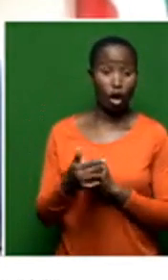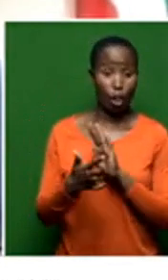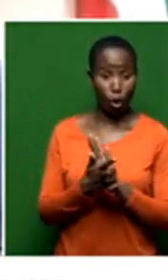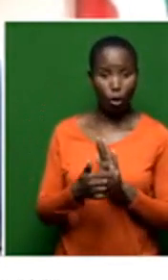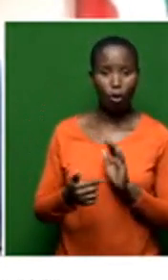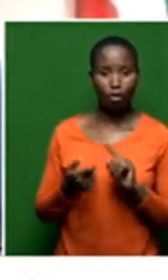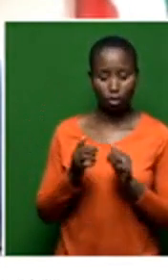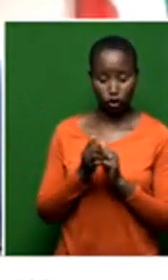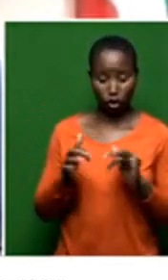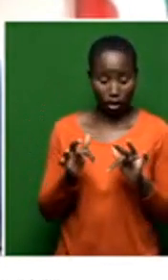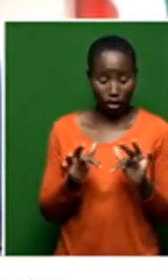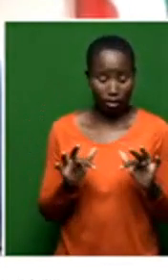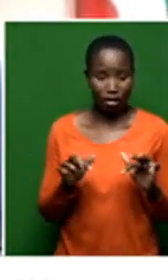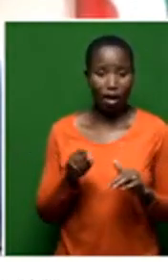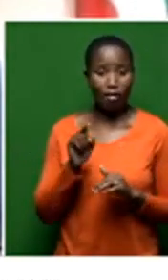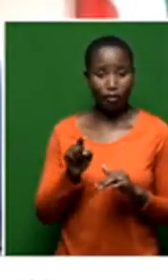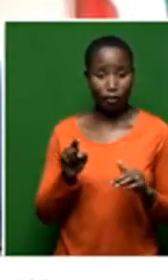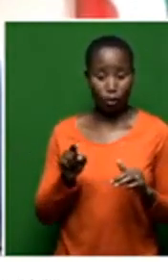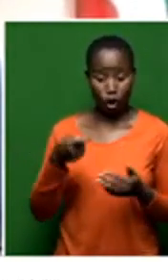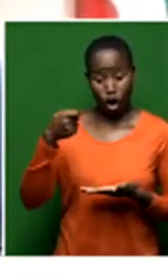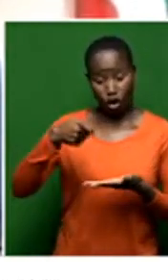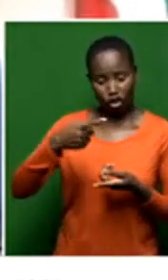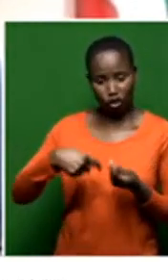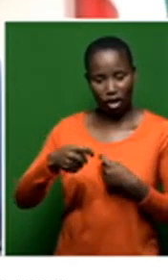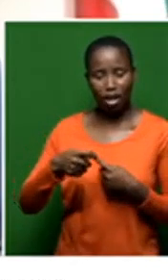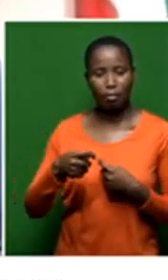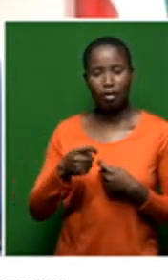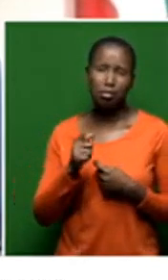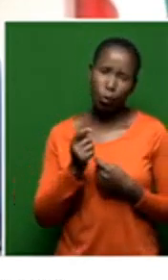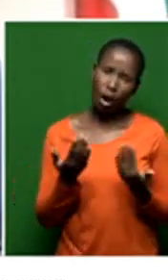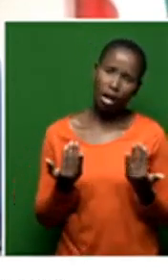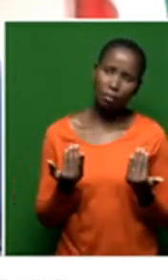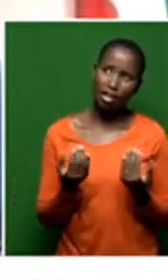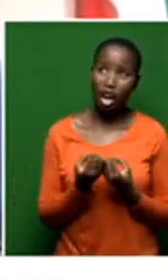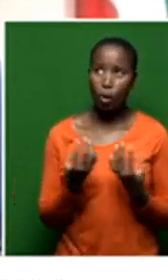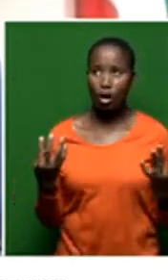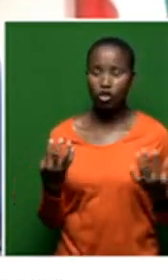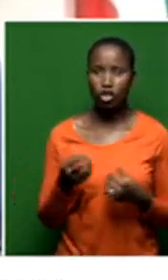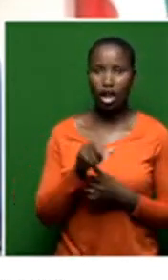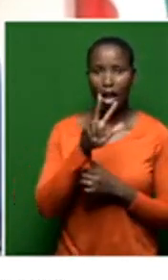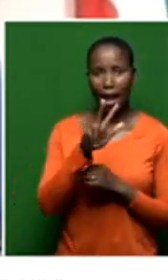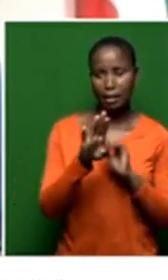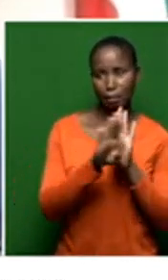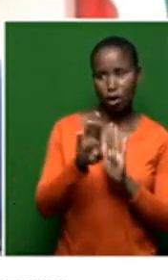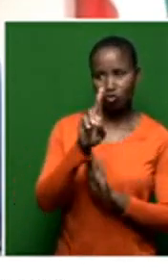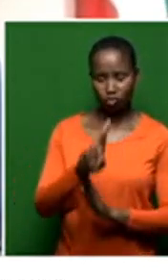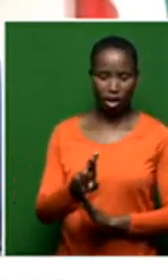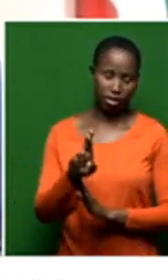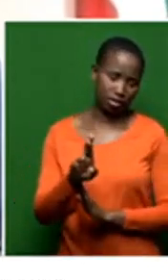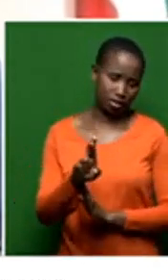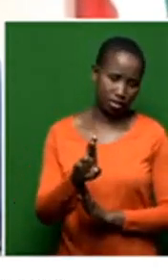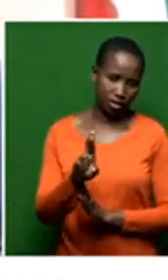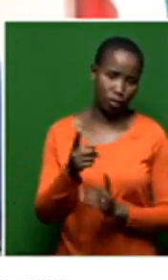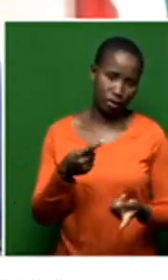at the commencement or during the life of the auction, we are looking at anything north of 8 billion rands, which